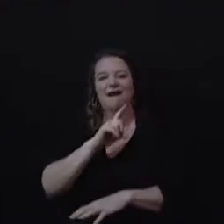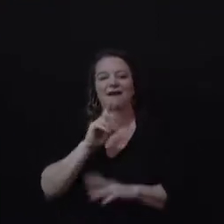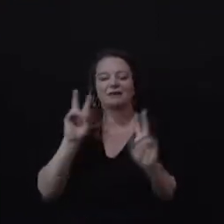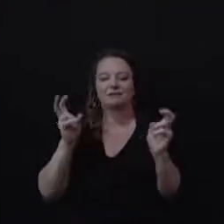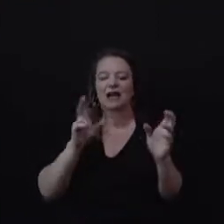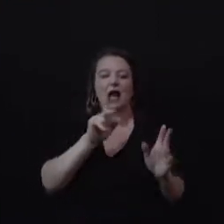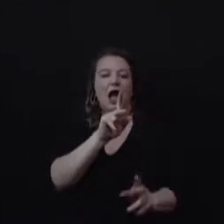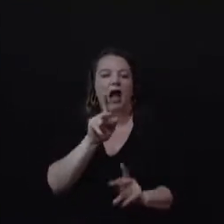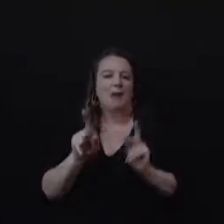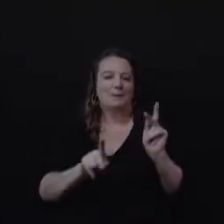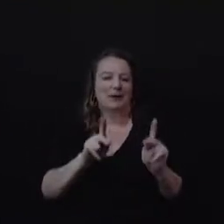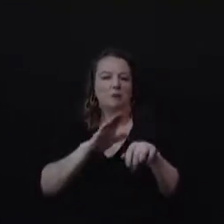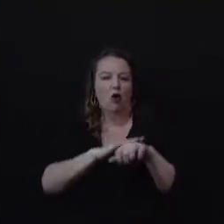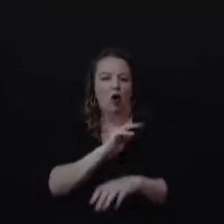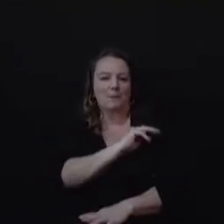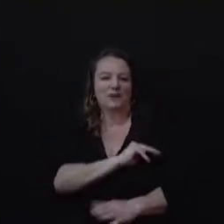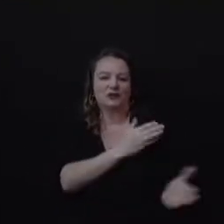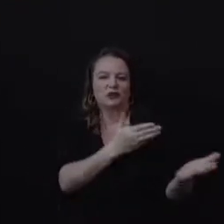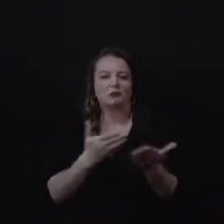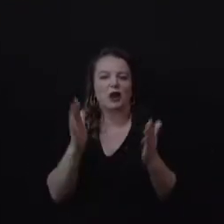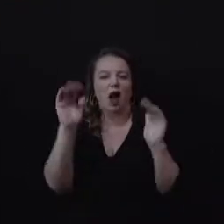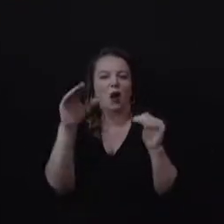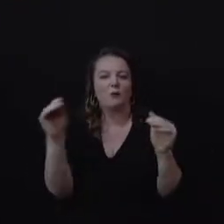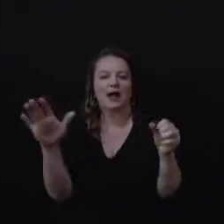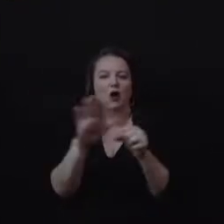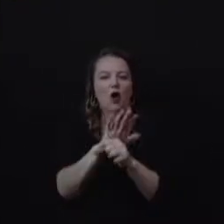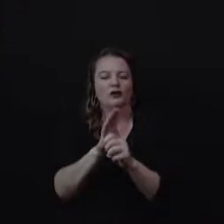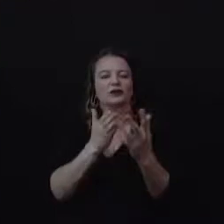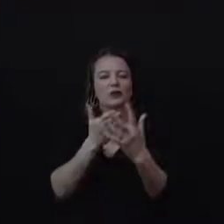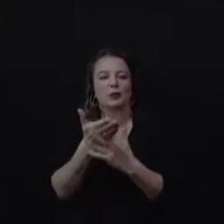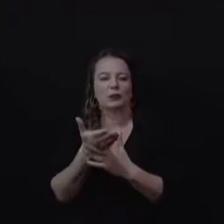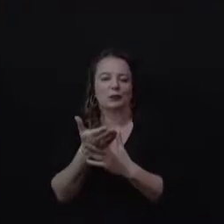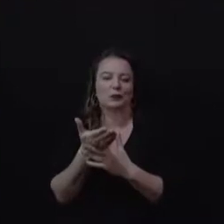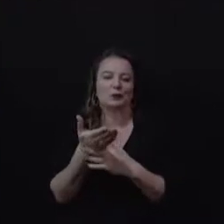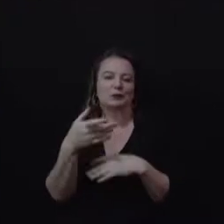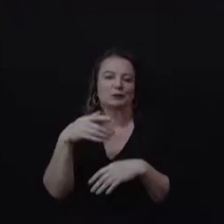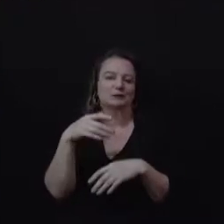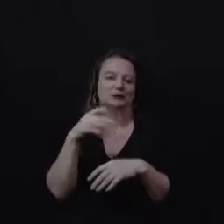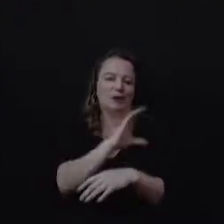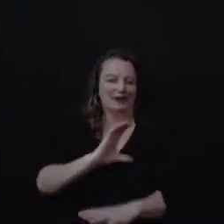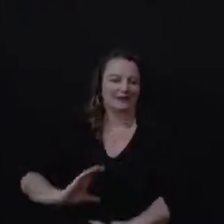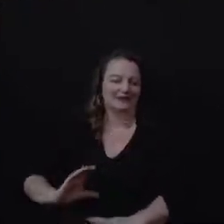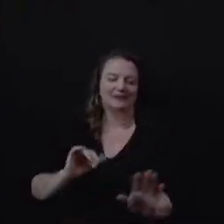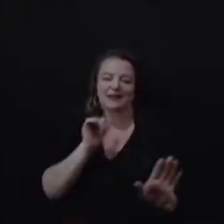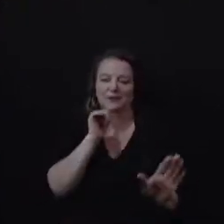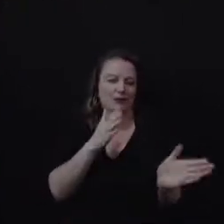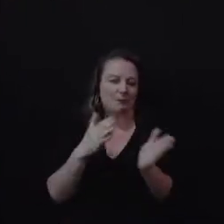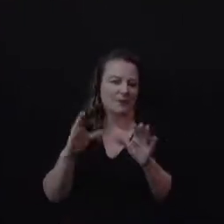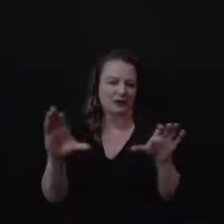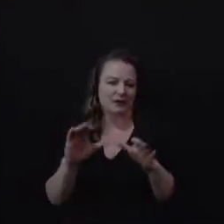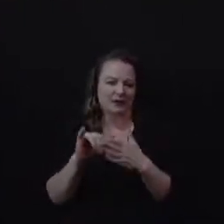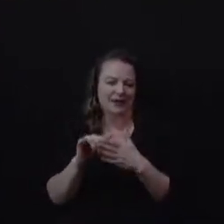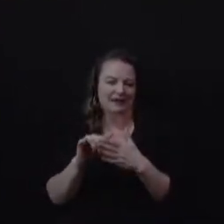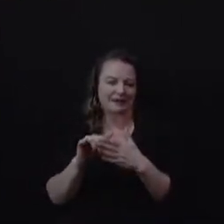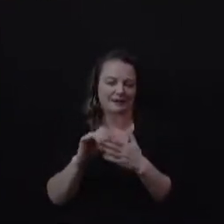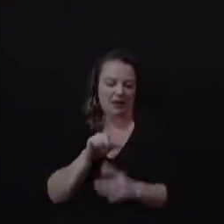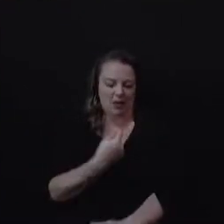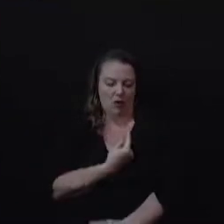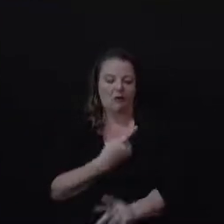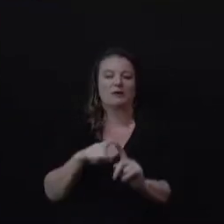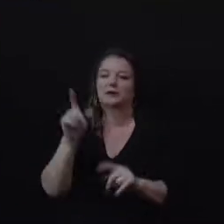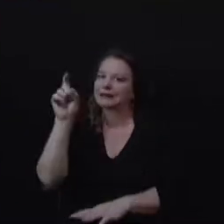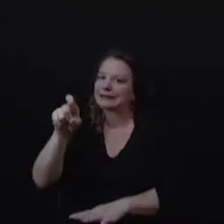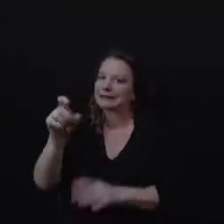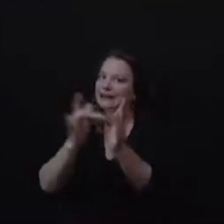mission to bring hope and wholeness through Christ. So we don't claim to do that on our own. We need Jesus.